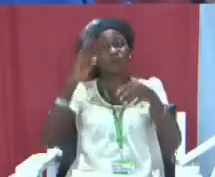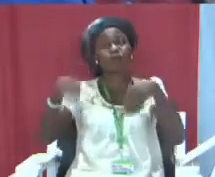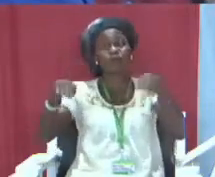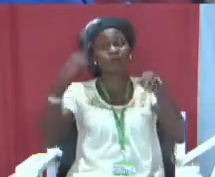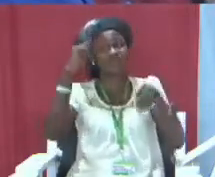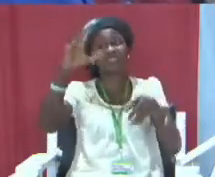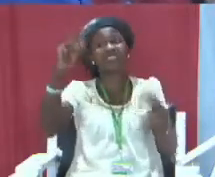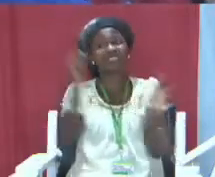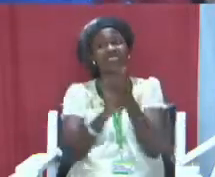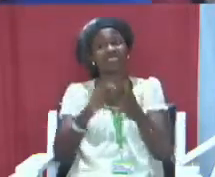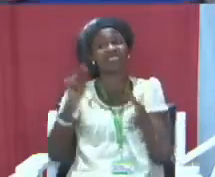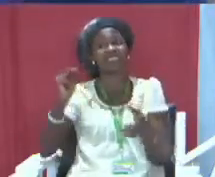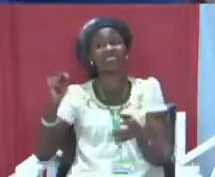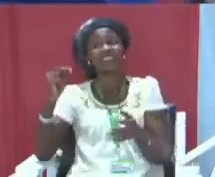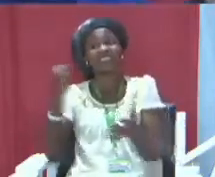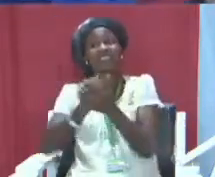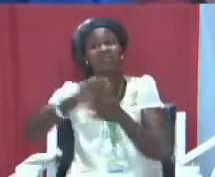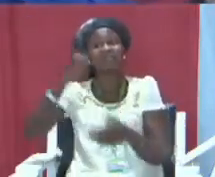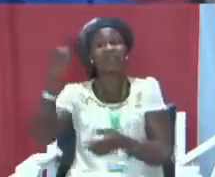3,000 naira.